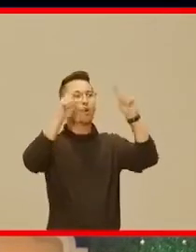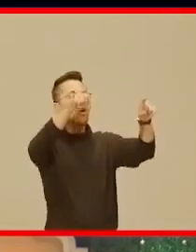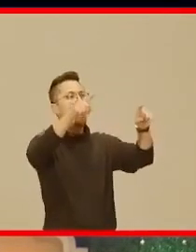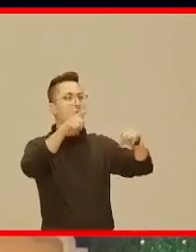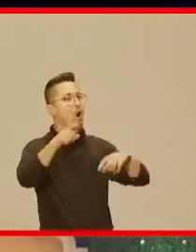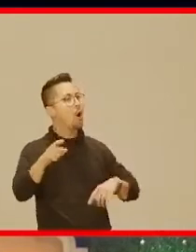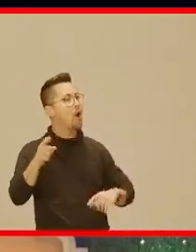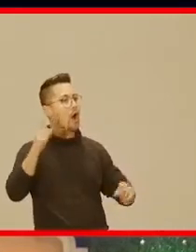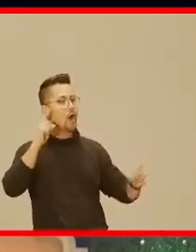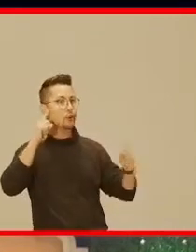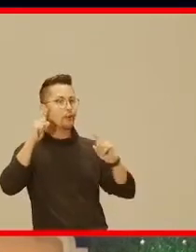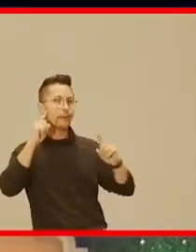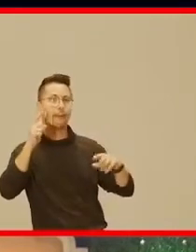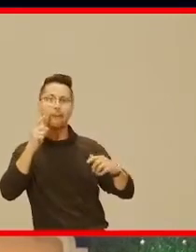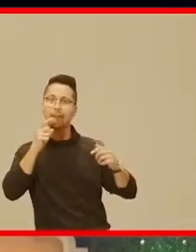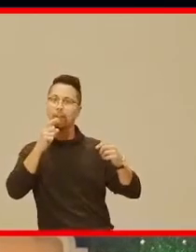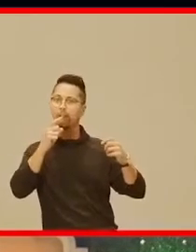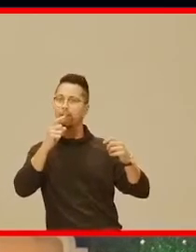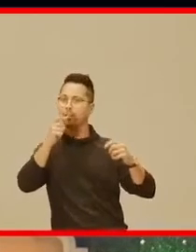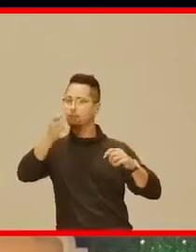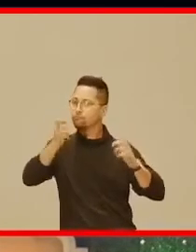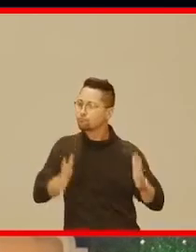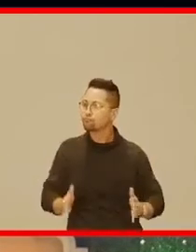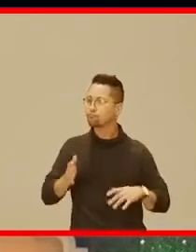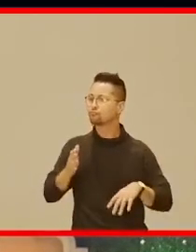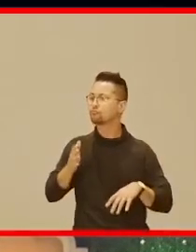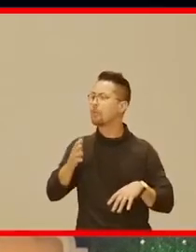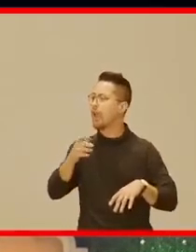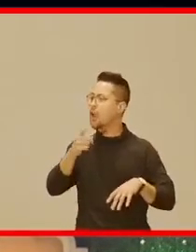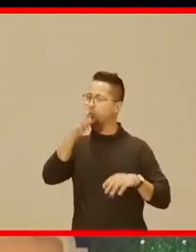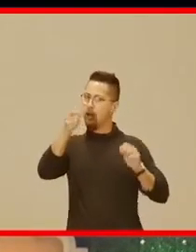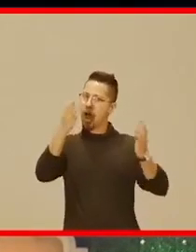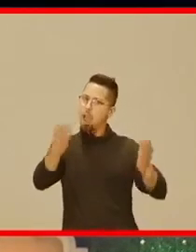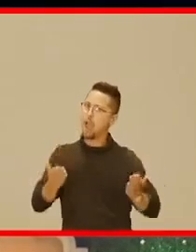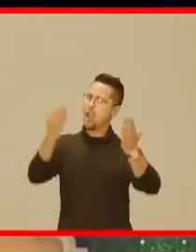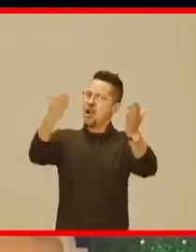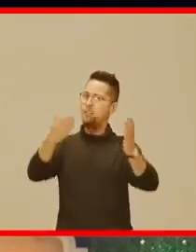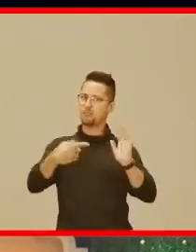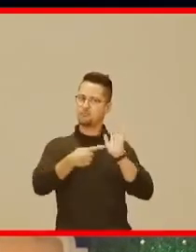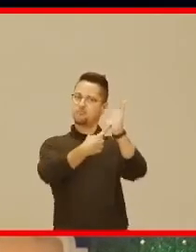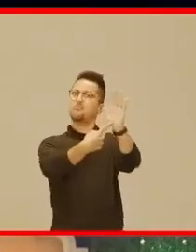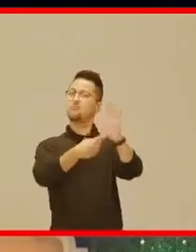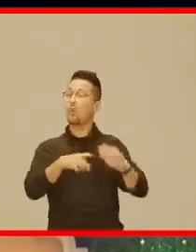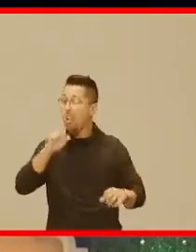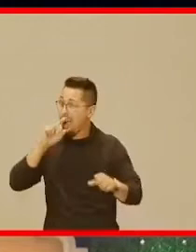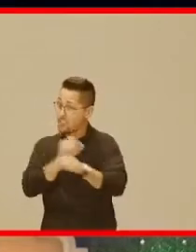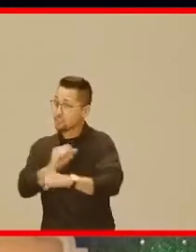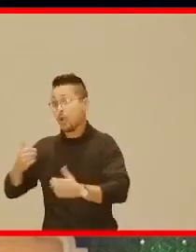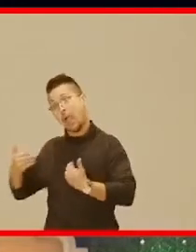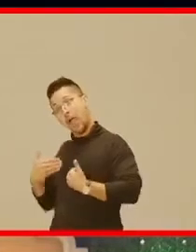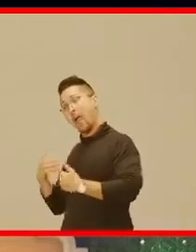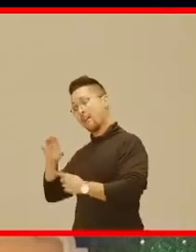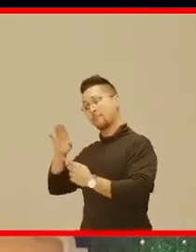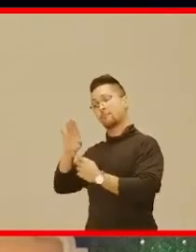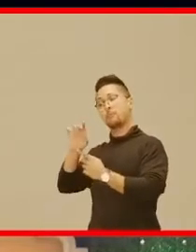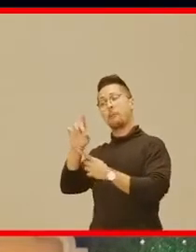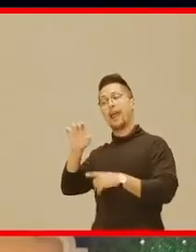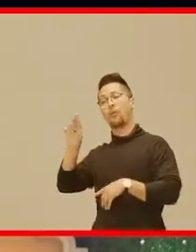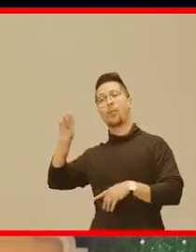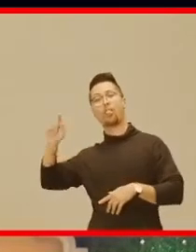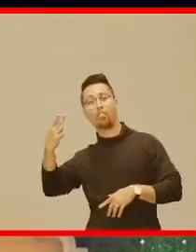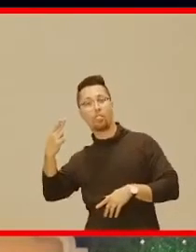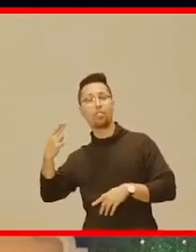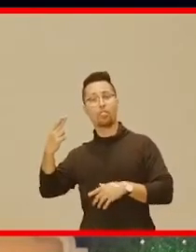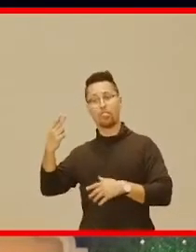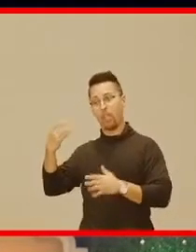counter arguments are, and you can make your defense good and strong. And you can say, actually, we do have the bandwidth to do this, or X, Y, Z